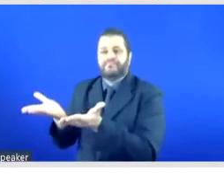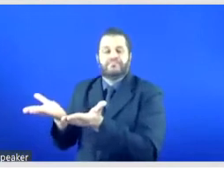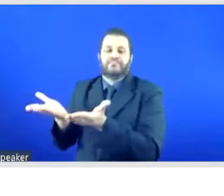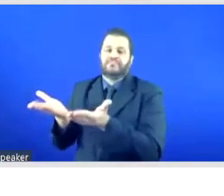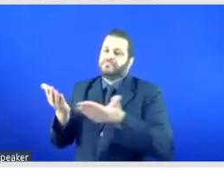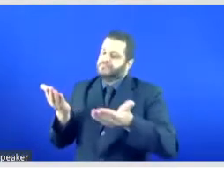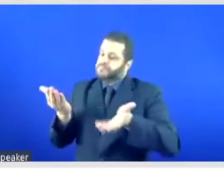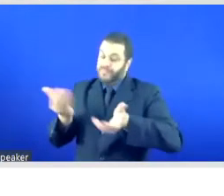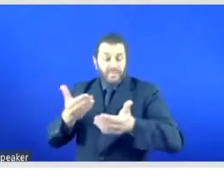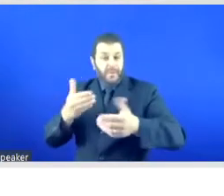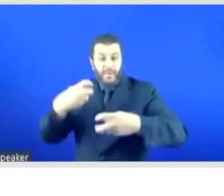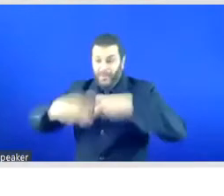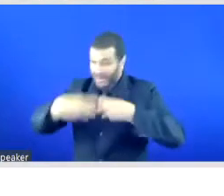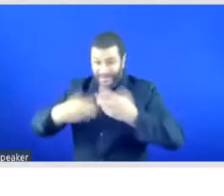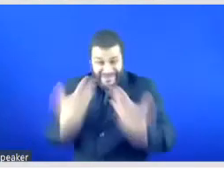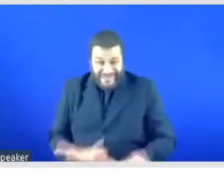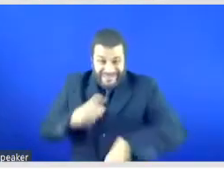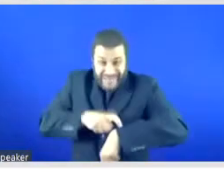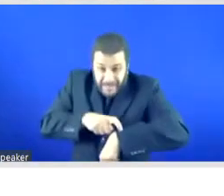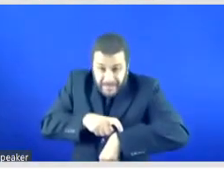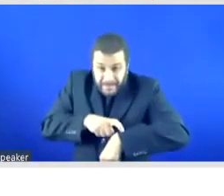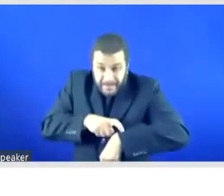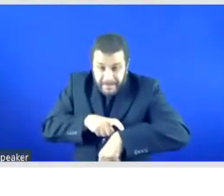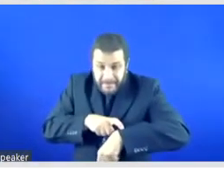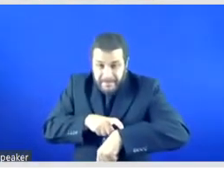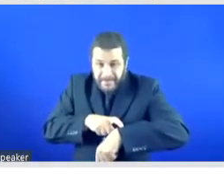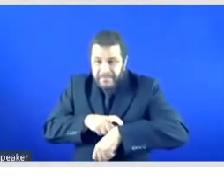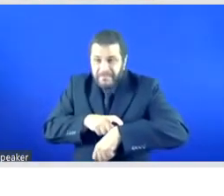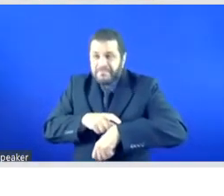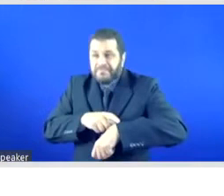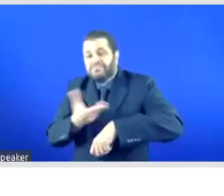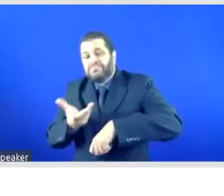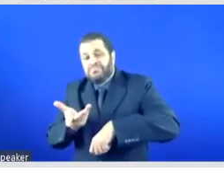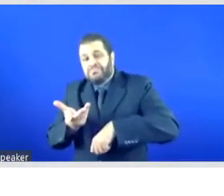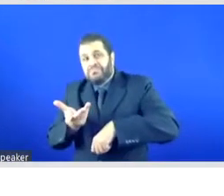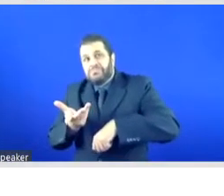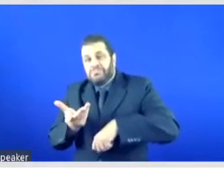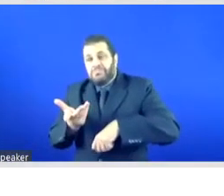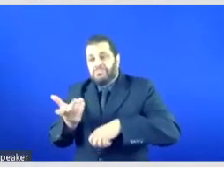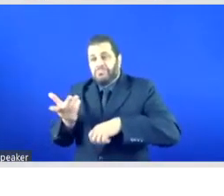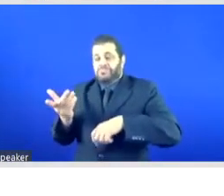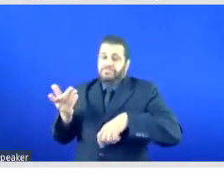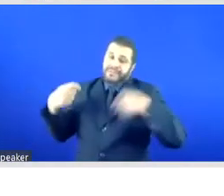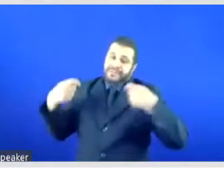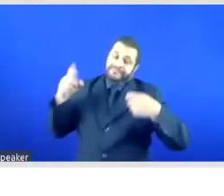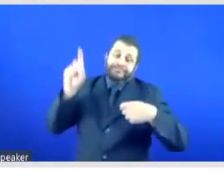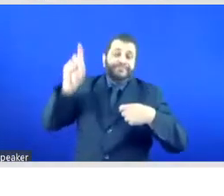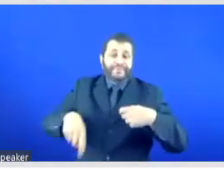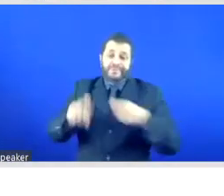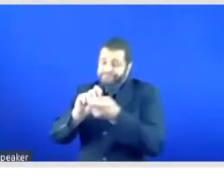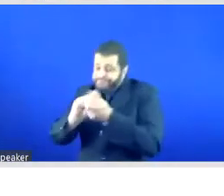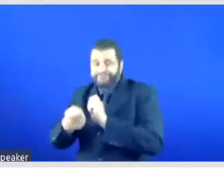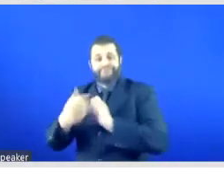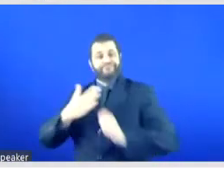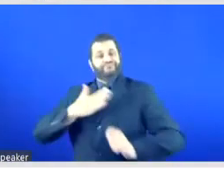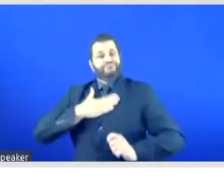habits or doing something, you know, concrete. And then we own the problem, and that helps our anxiety because we're part of the solution. The